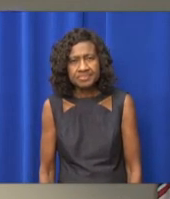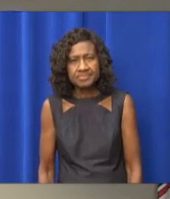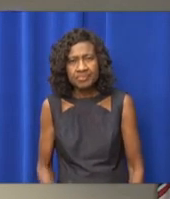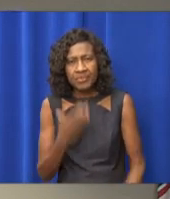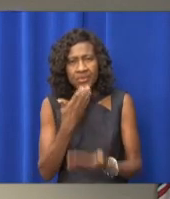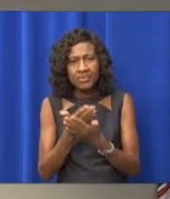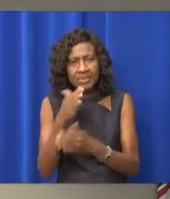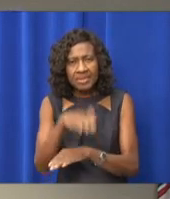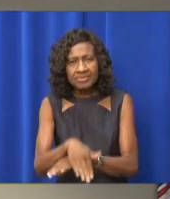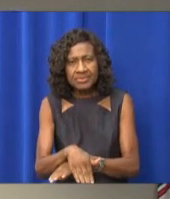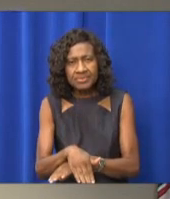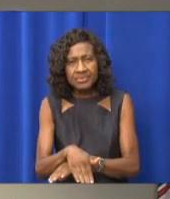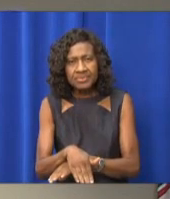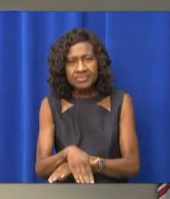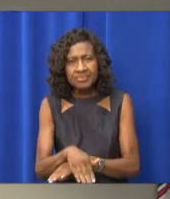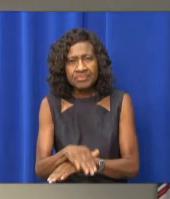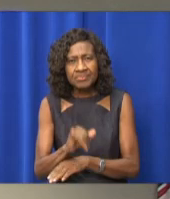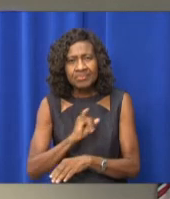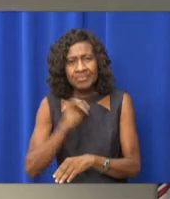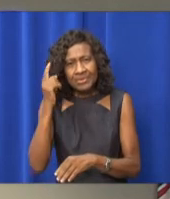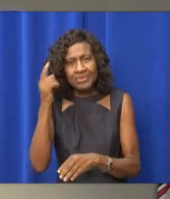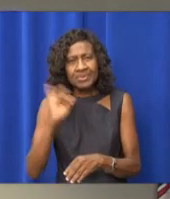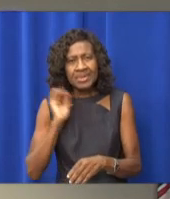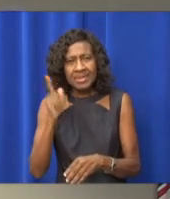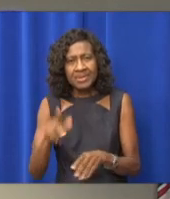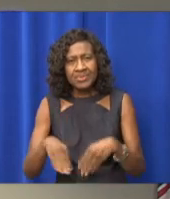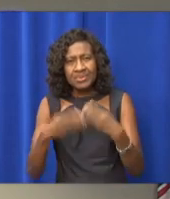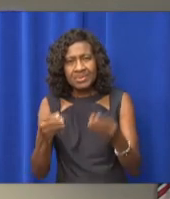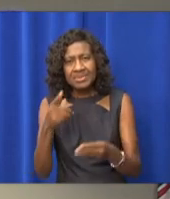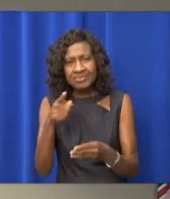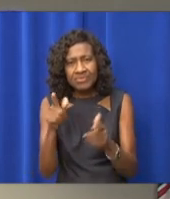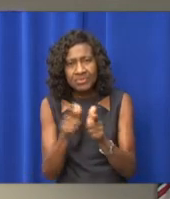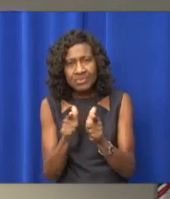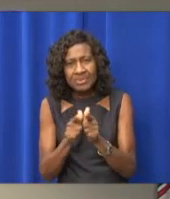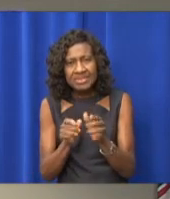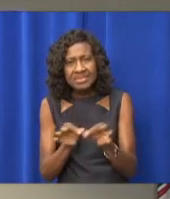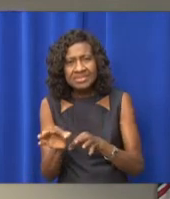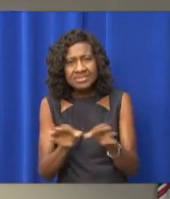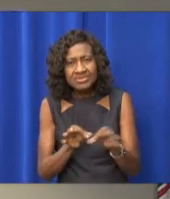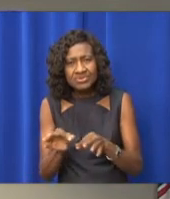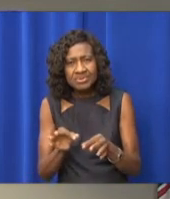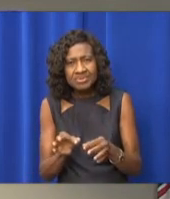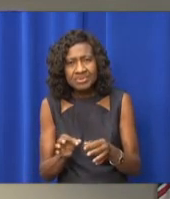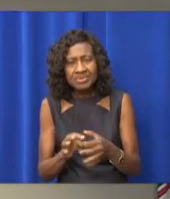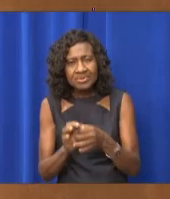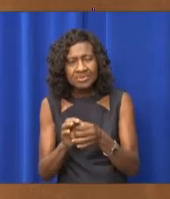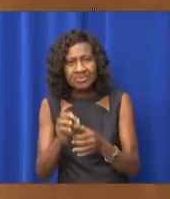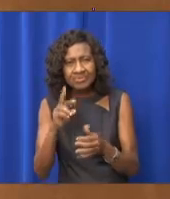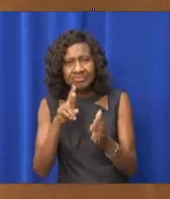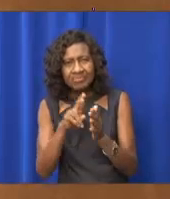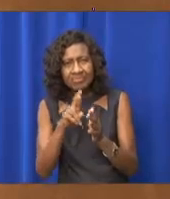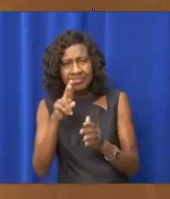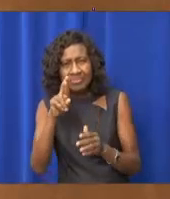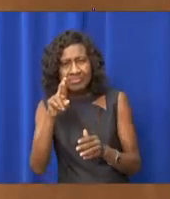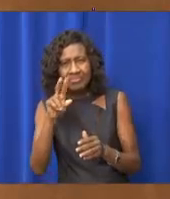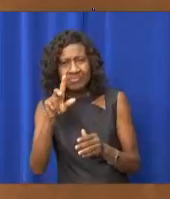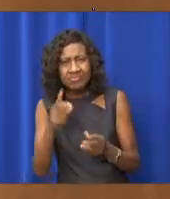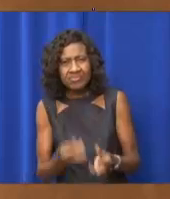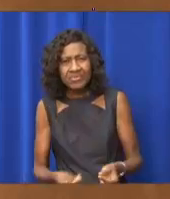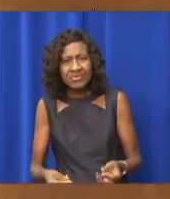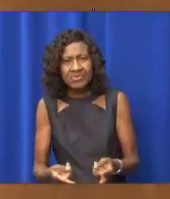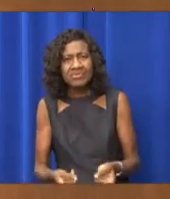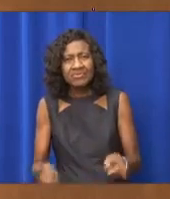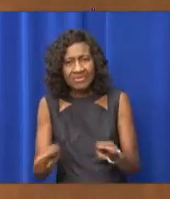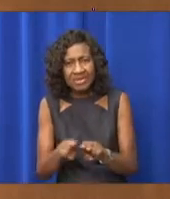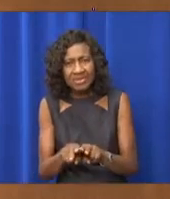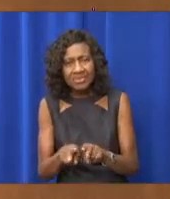Good afternoon. I thought I would give you a little description of what an R value was in just